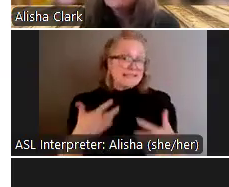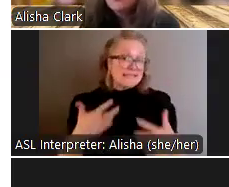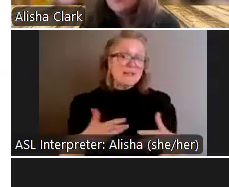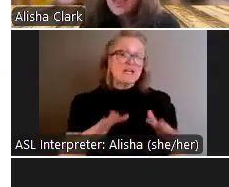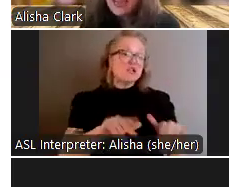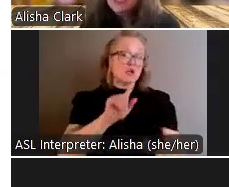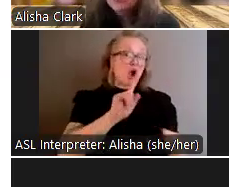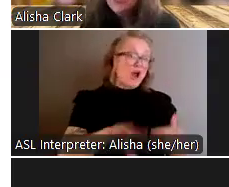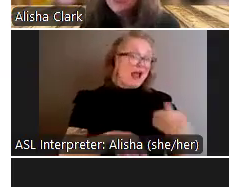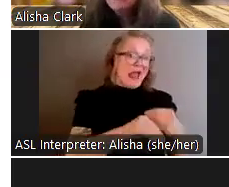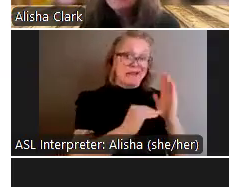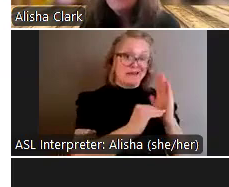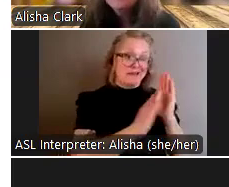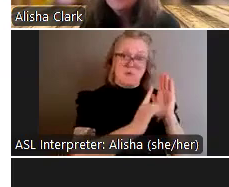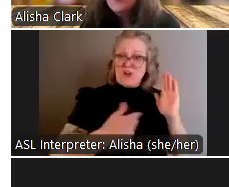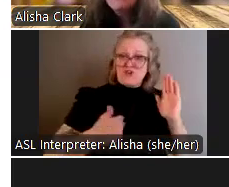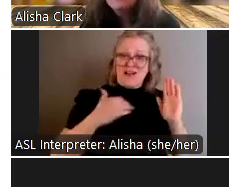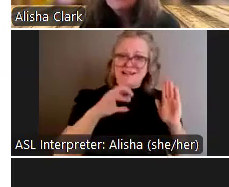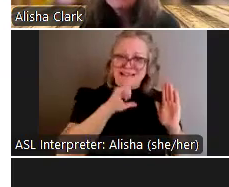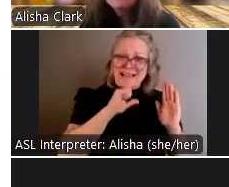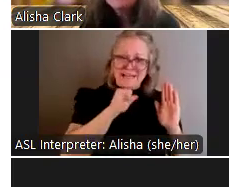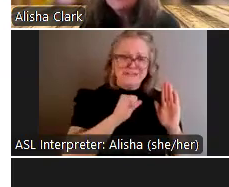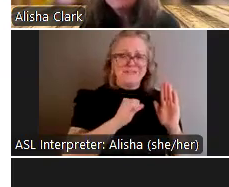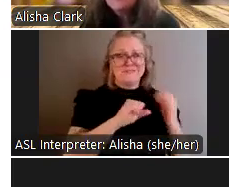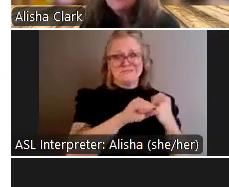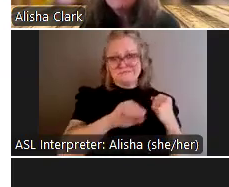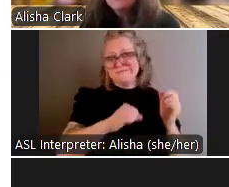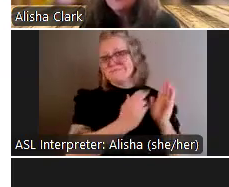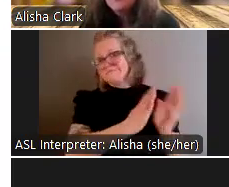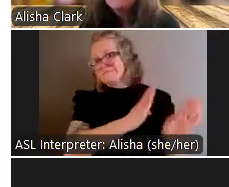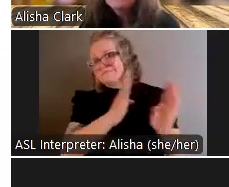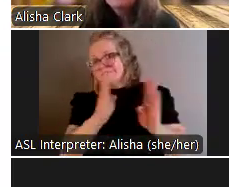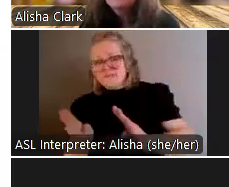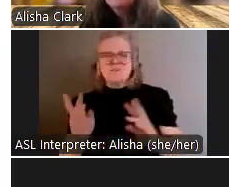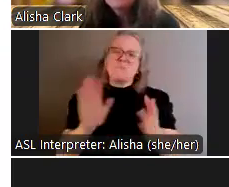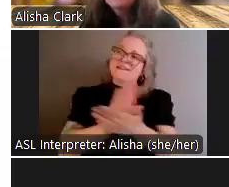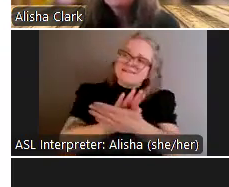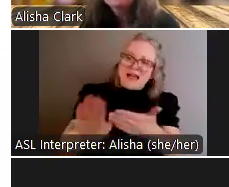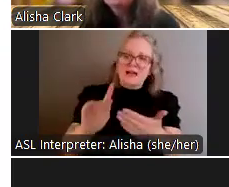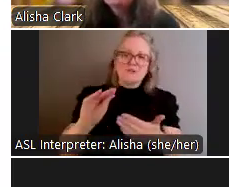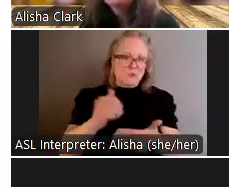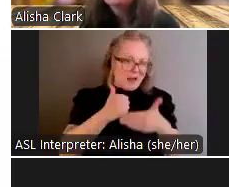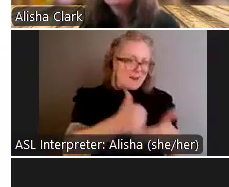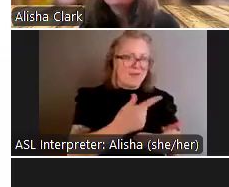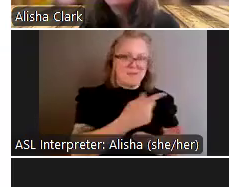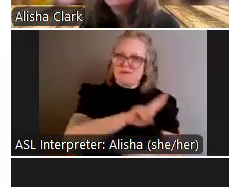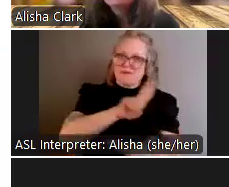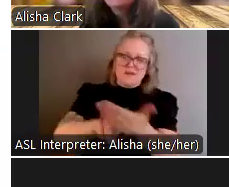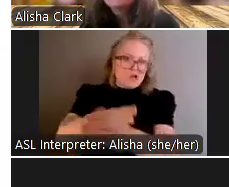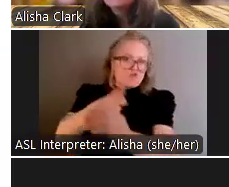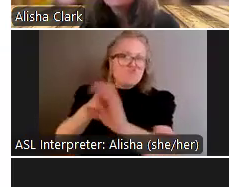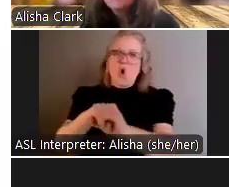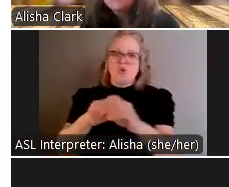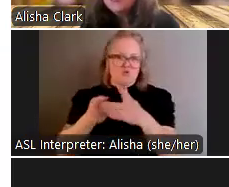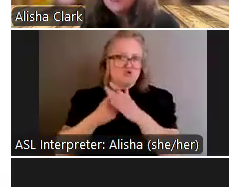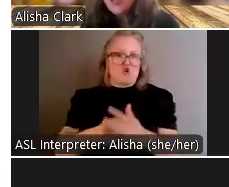at a young age, it will be nice to hopefully be able to get them enrolled and get them with the